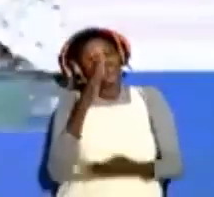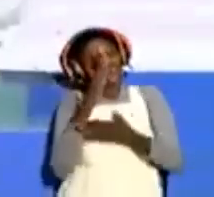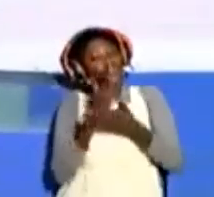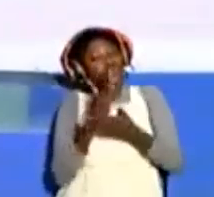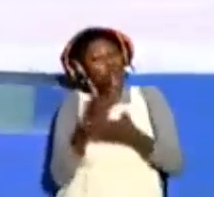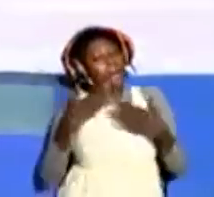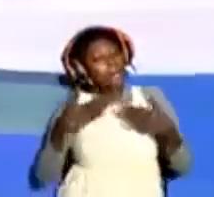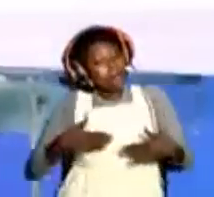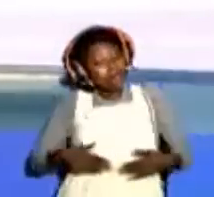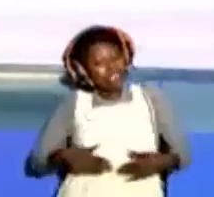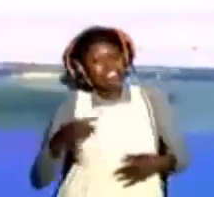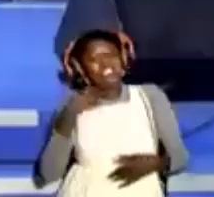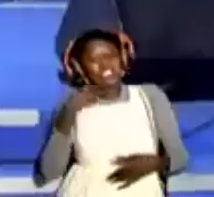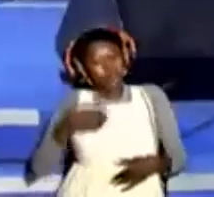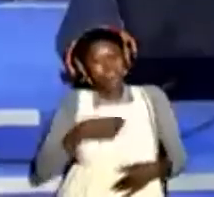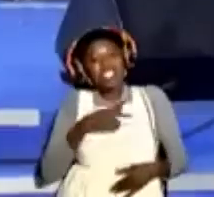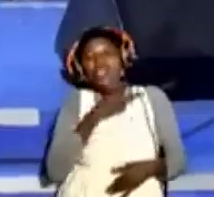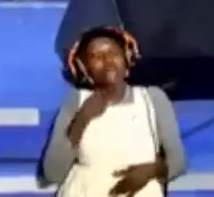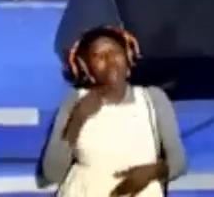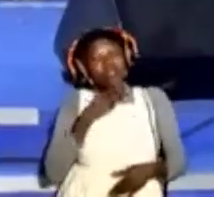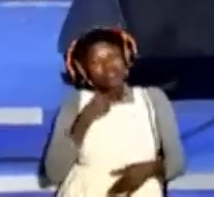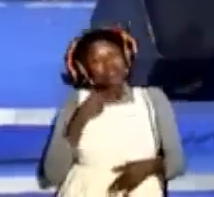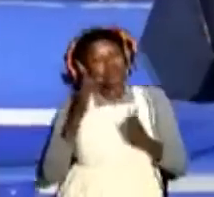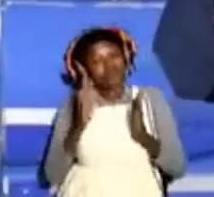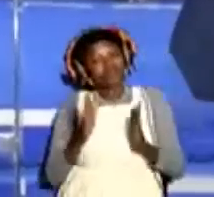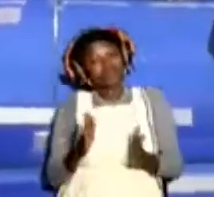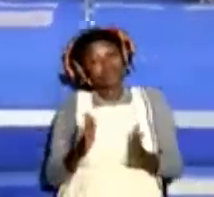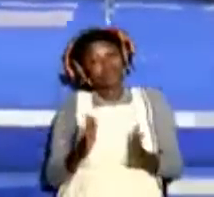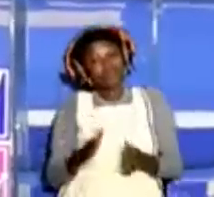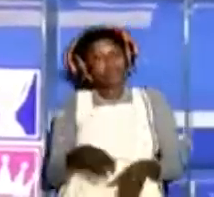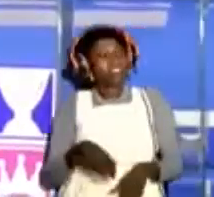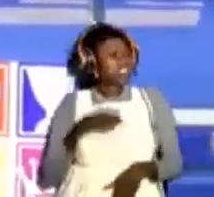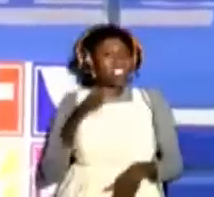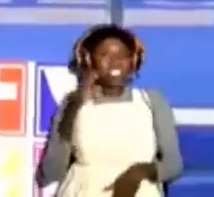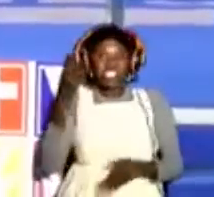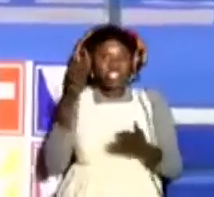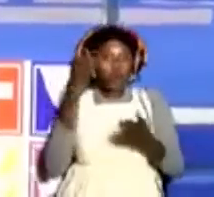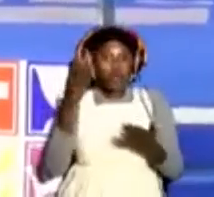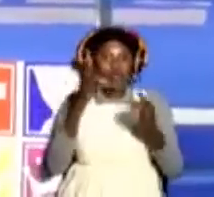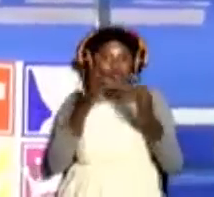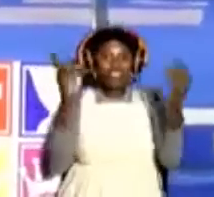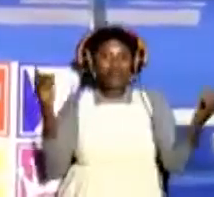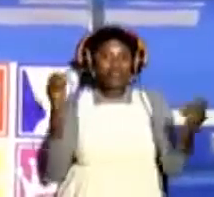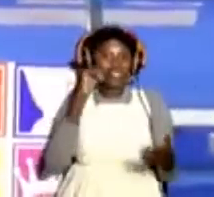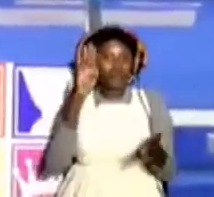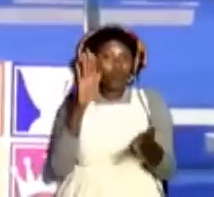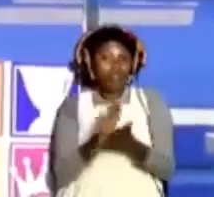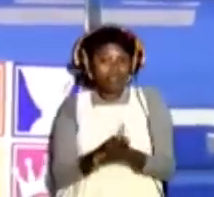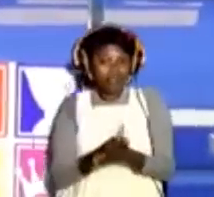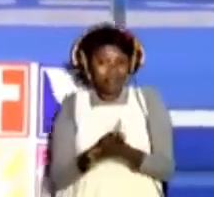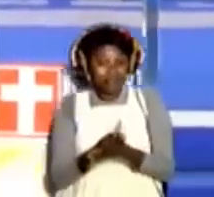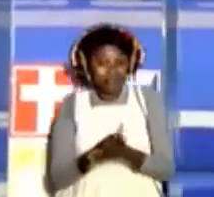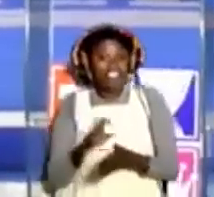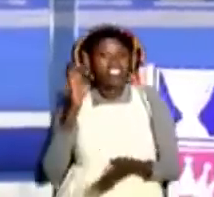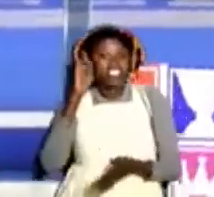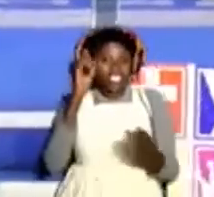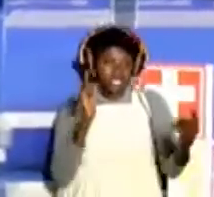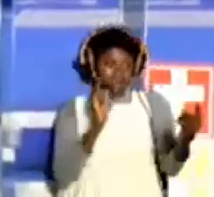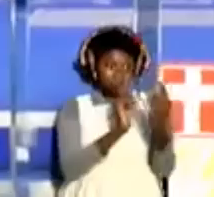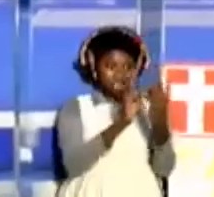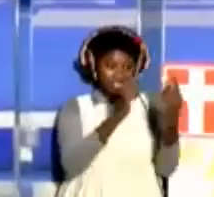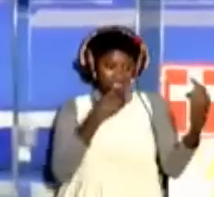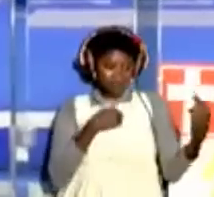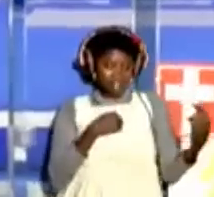Somebody walked up to me, a man of God, a preacher. The day he was going to divorce his wife, he walked up to